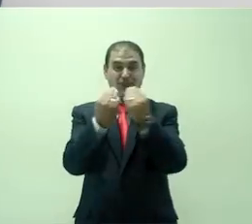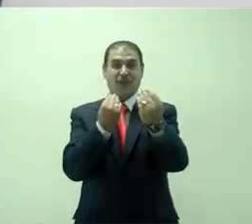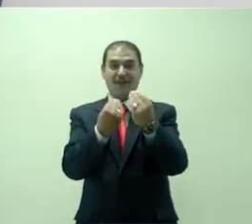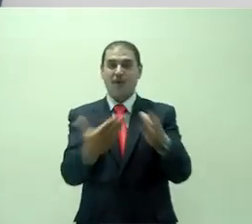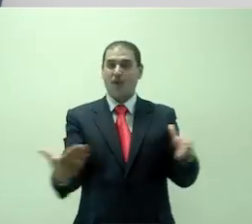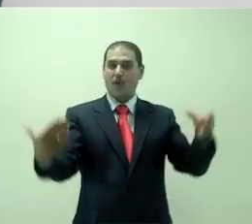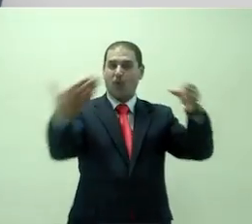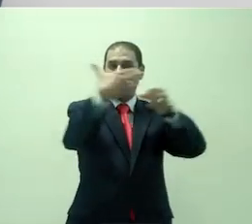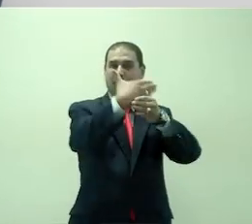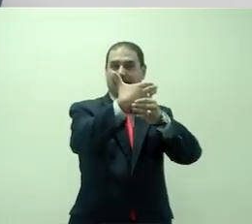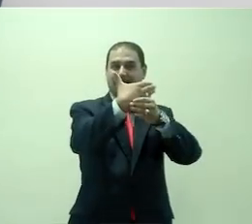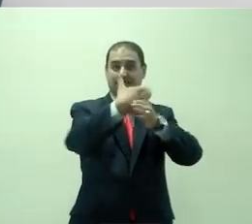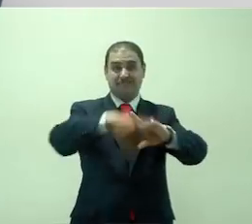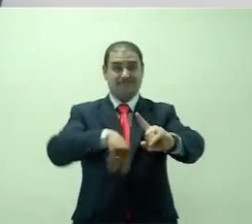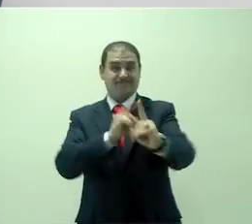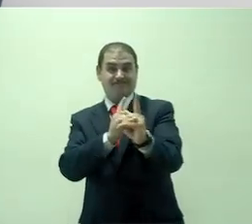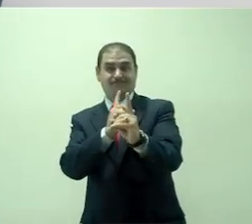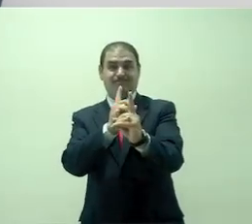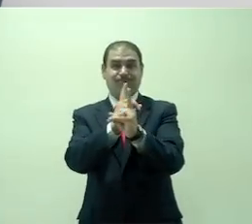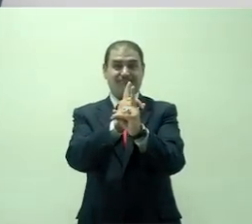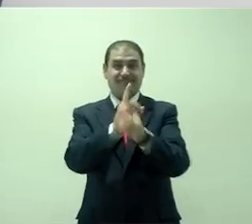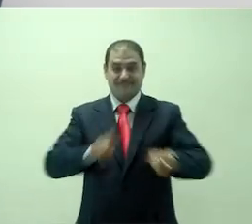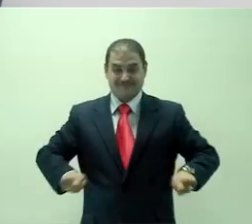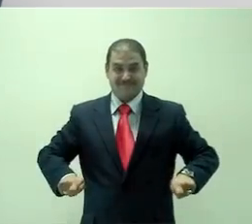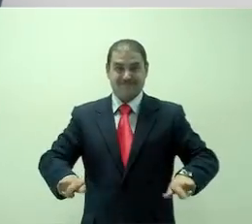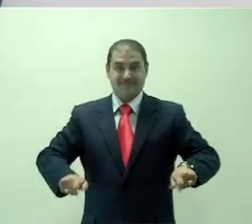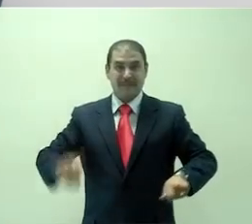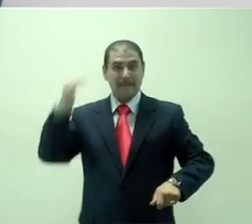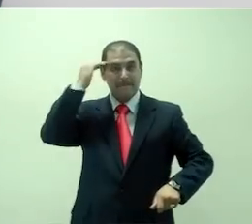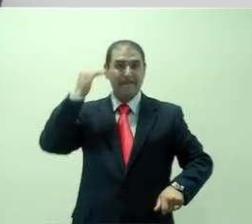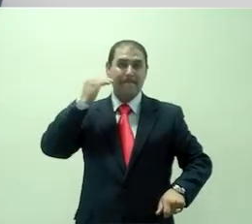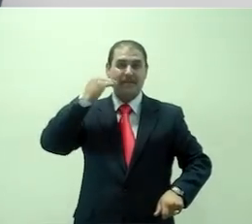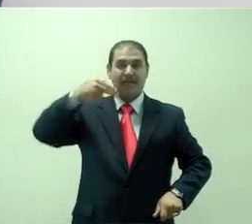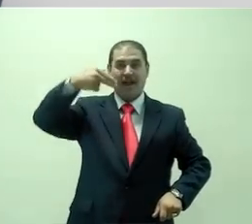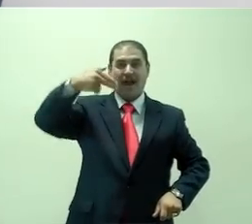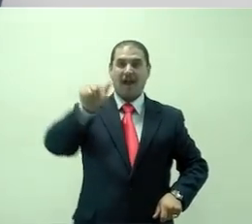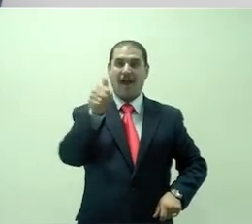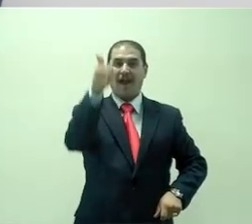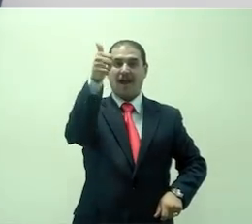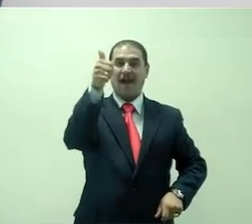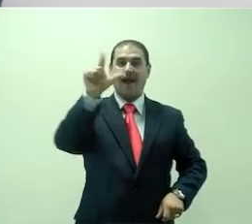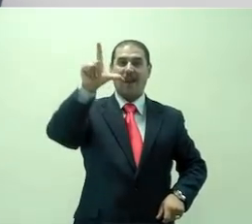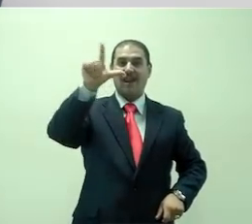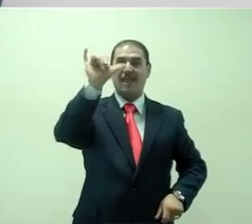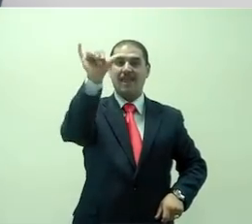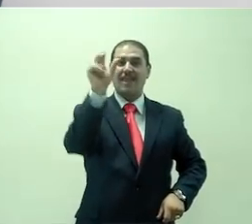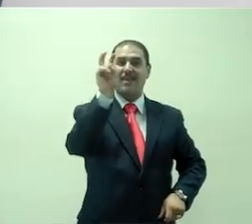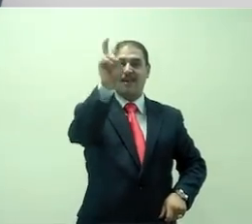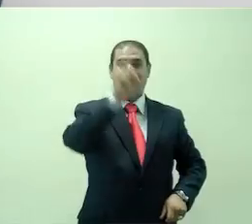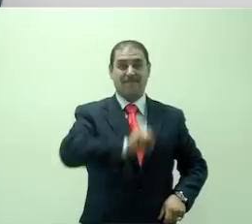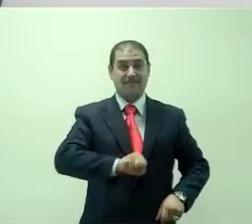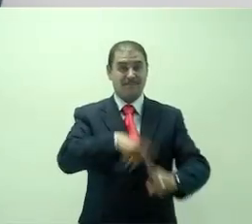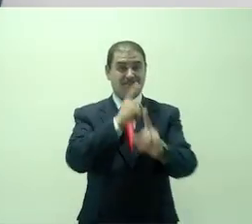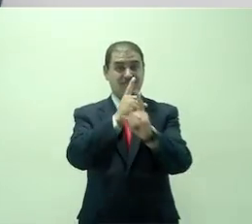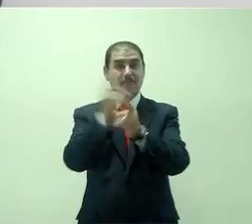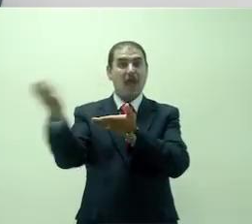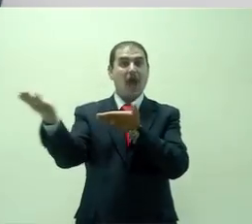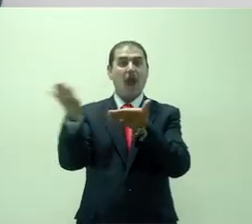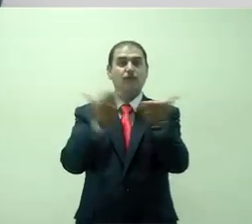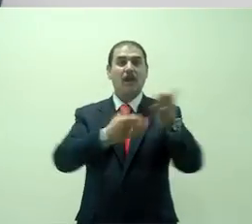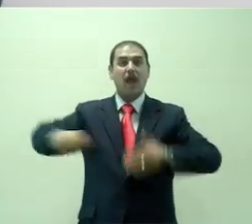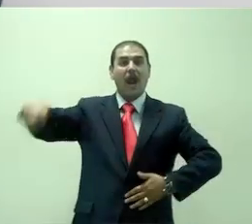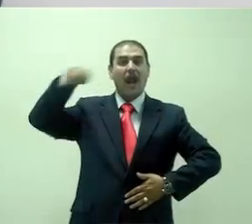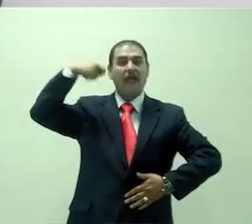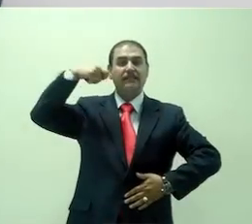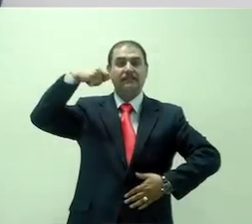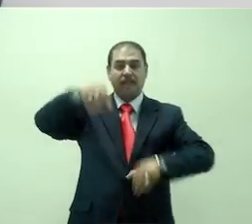On behalf of the post-2015 team in Jordan, I'd like to welcome Ms. Alia, Director of the Communication and International Relations Department